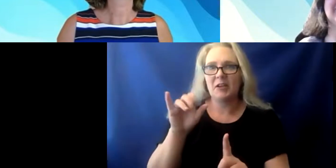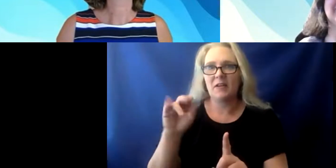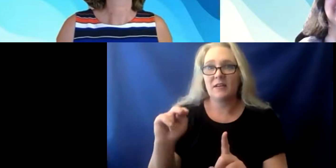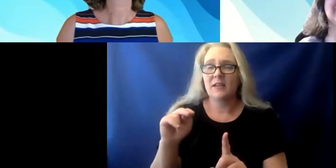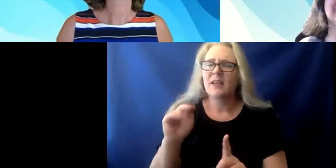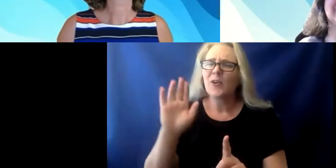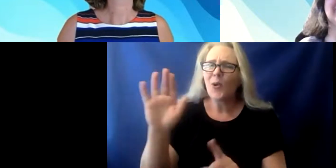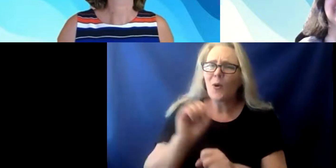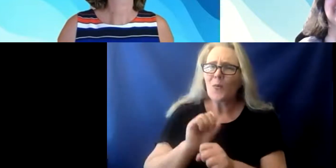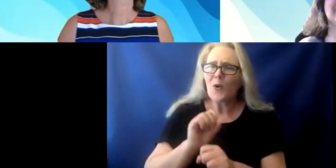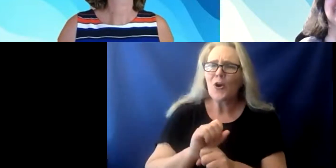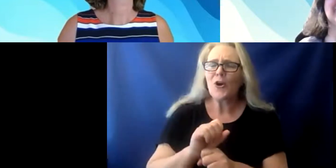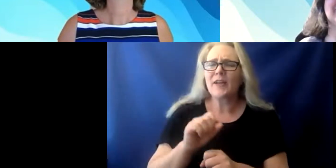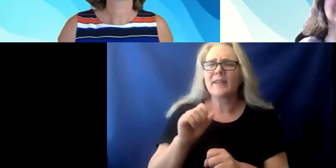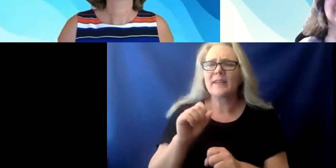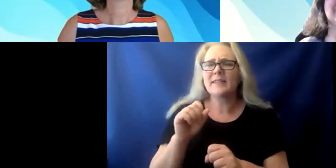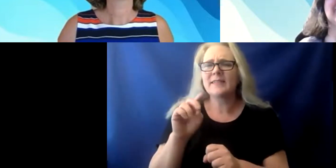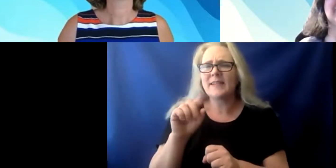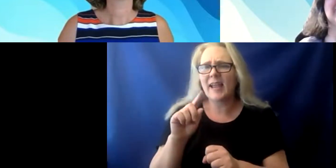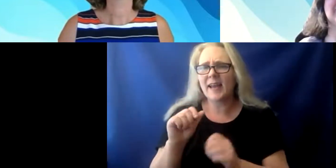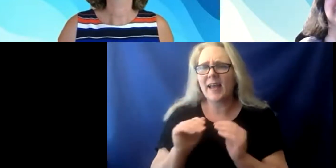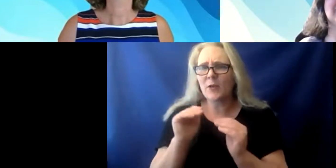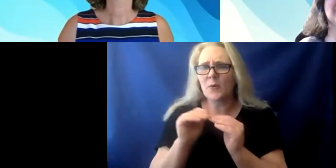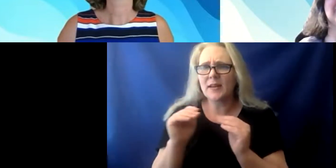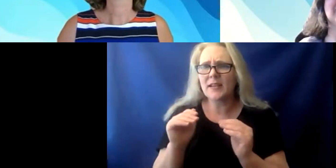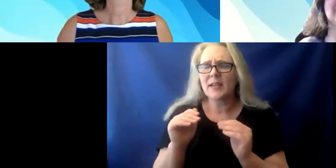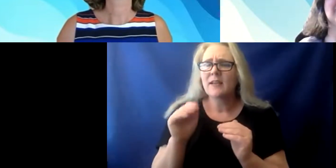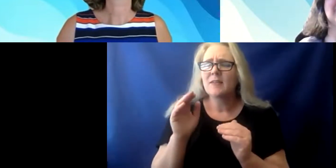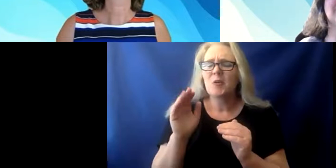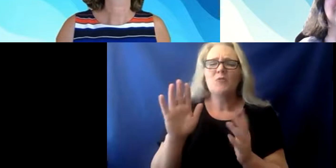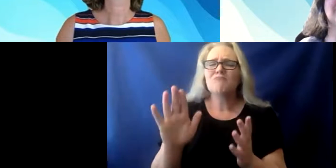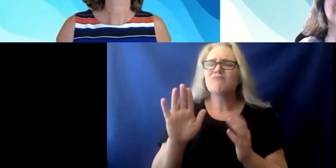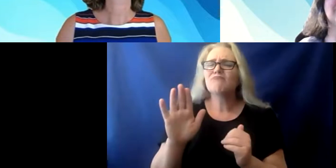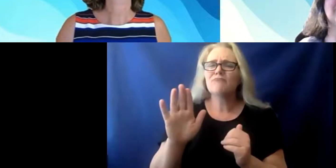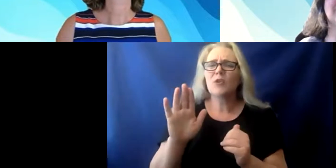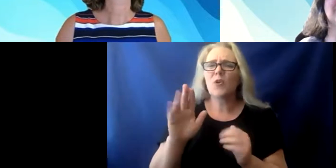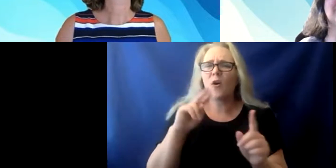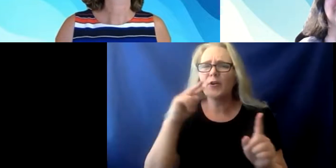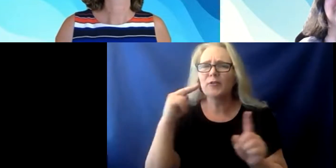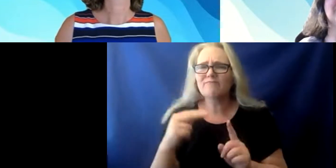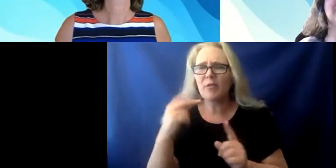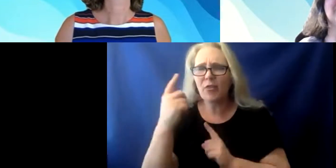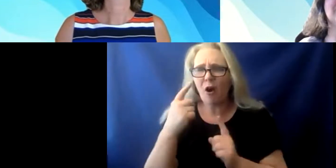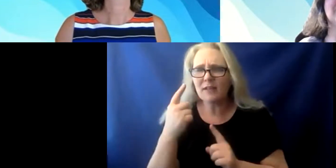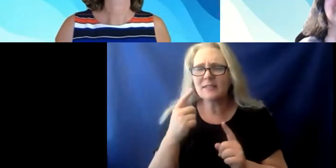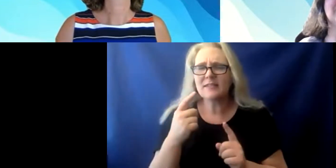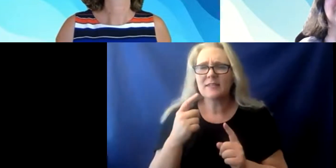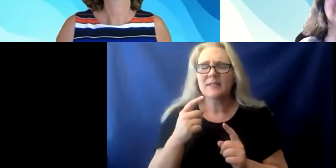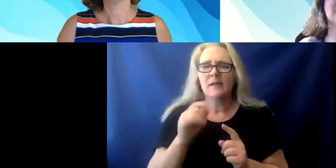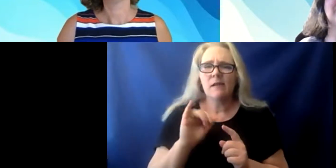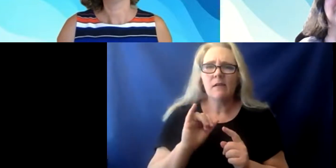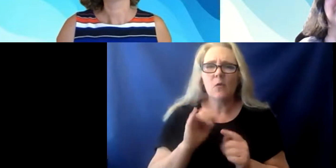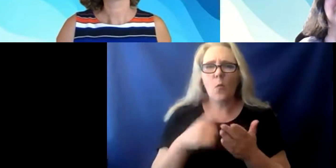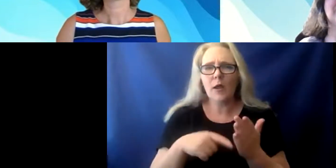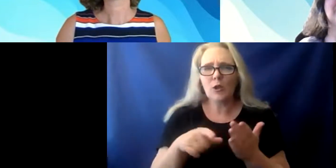and equity issues in so many other spaces in California, if you had thoughts about kind of lessons learned from those or integration efforts, that other